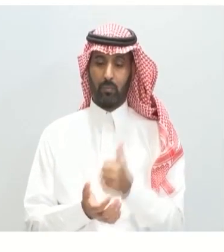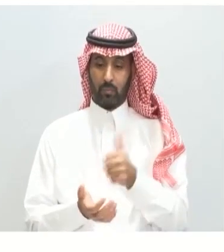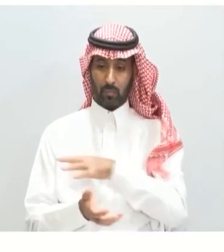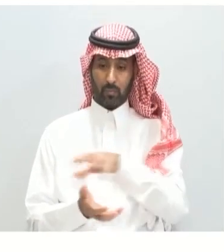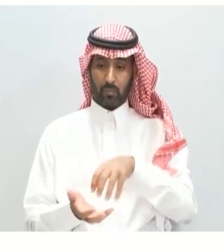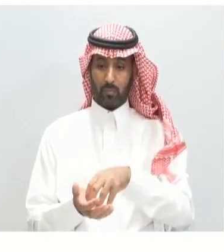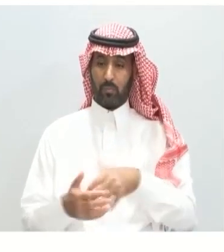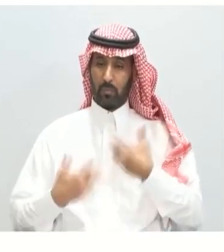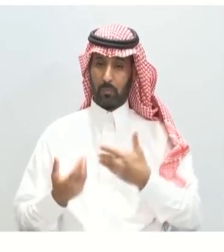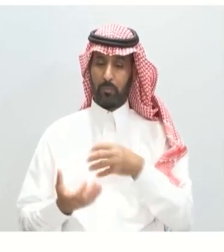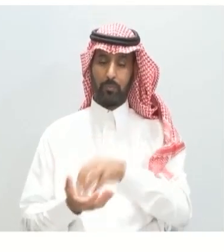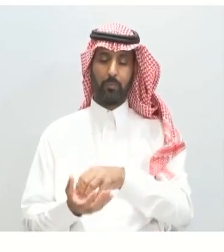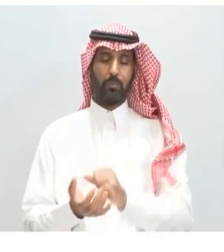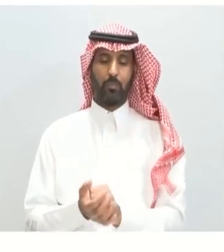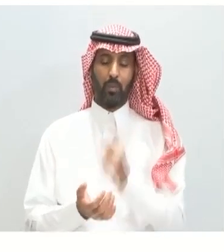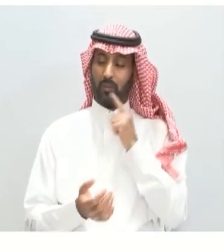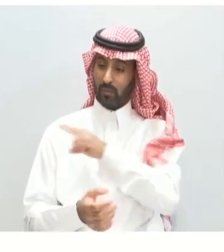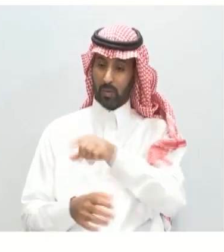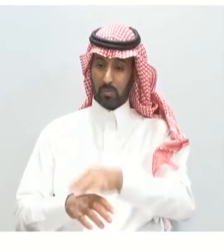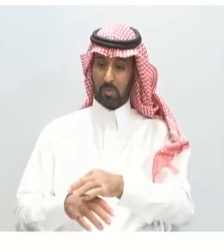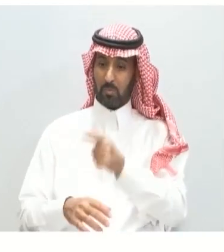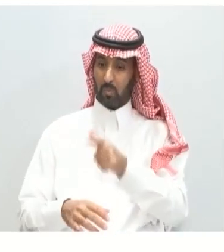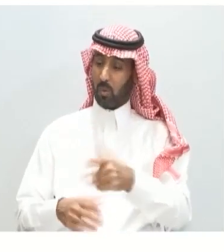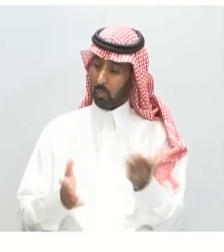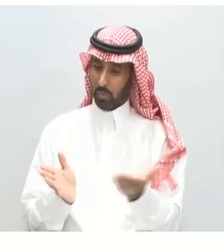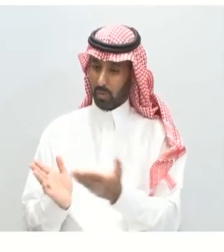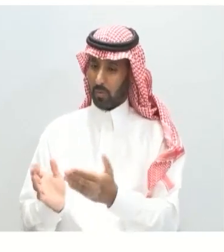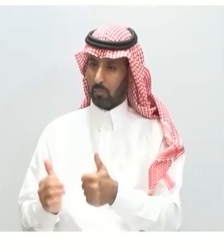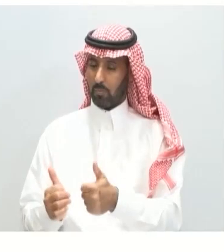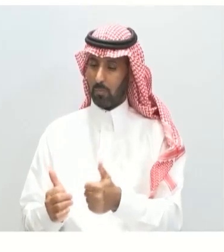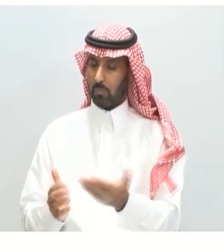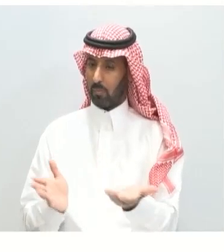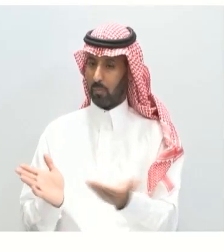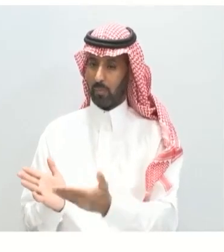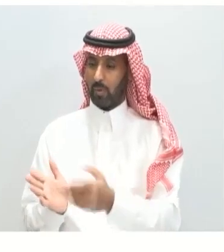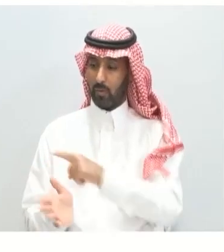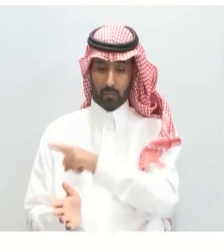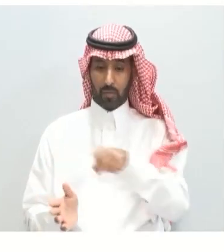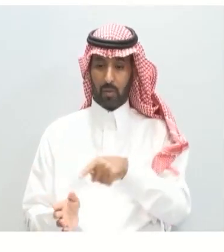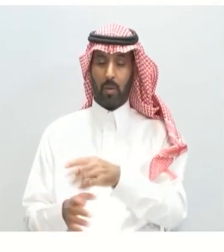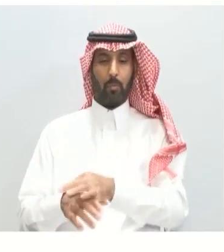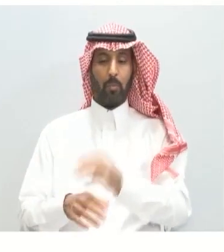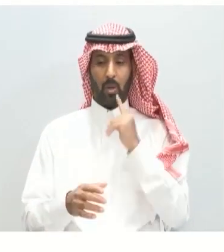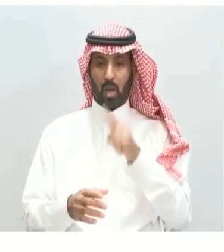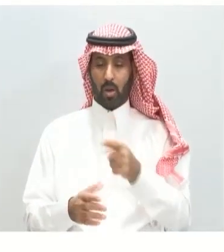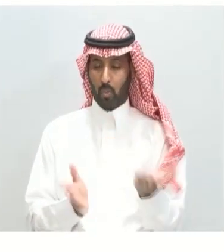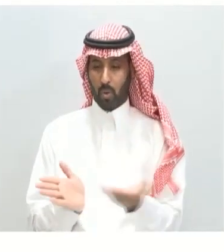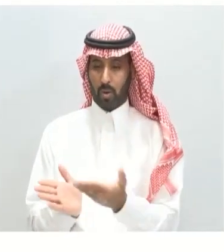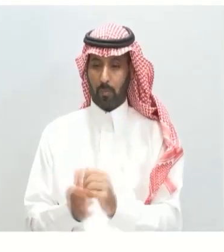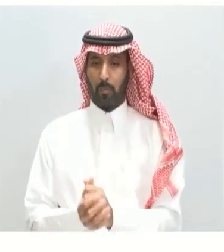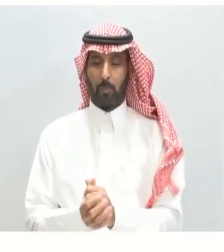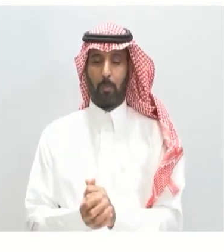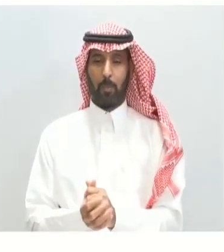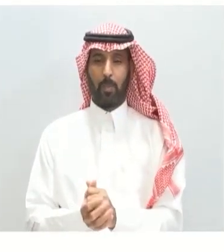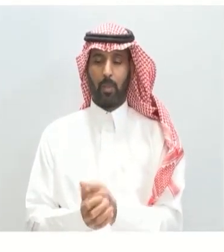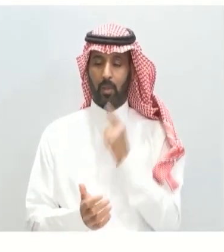good, entertaining. Even the people were welcome. Even the people were welcome.